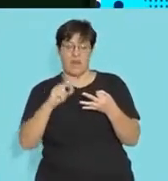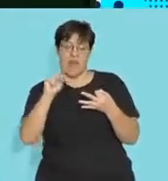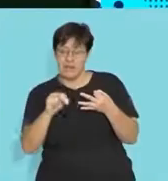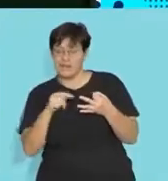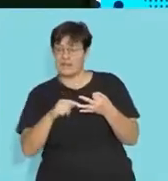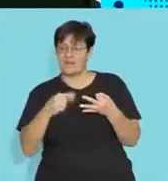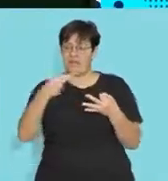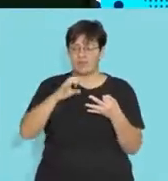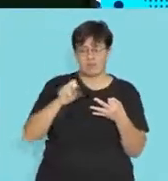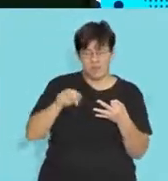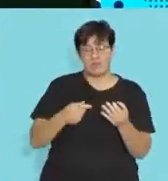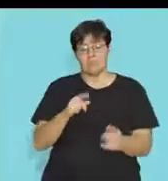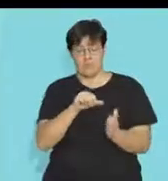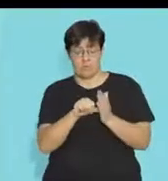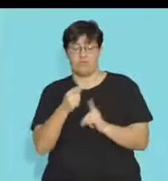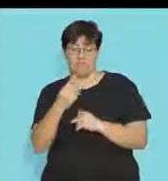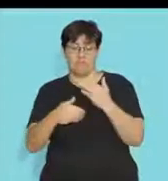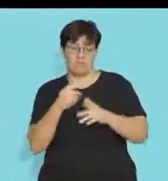needed for these important processes.